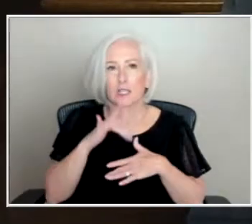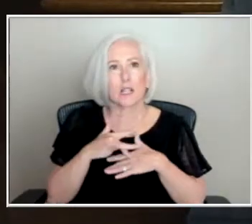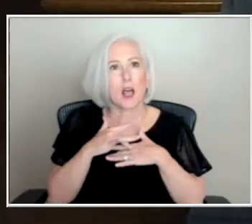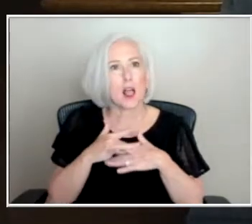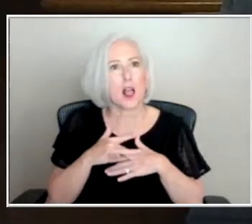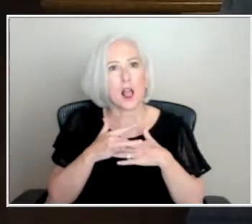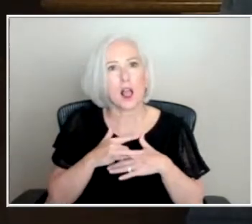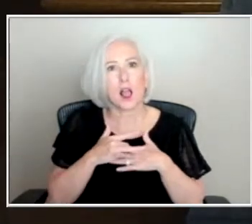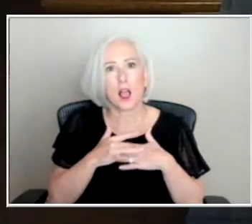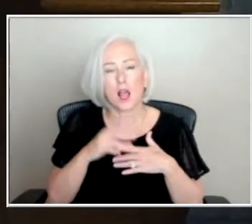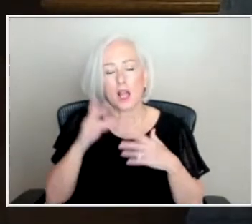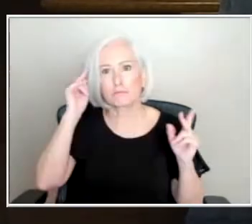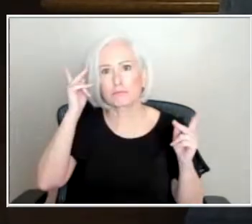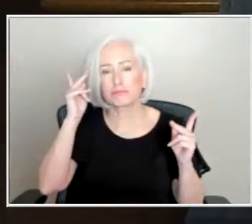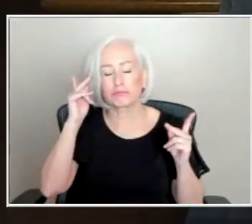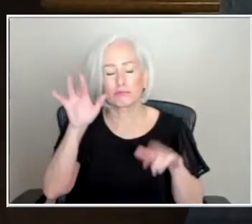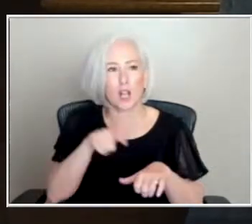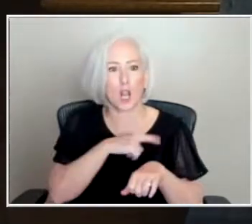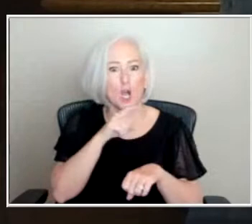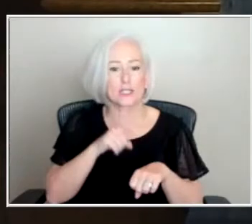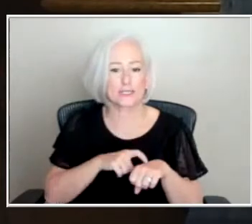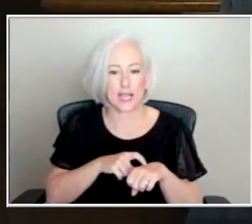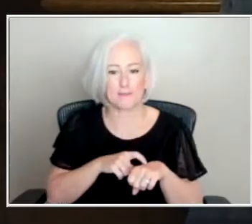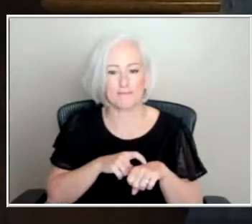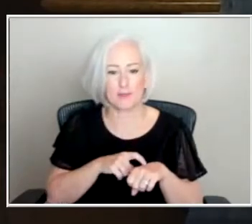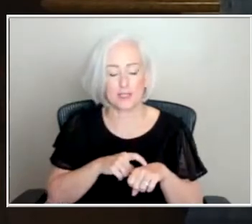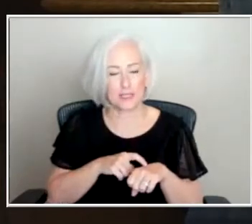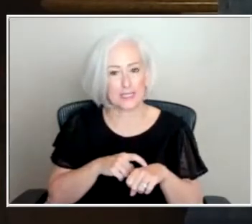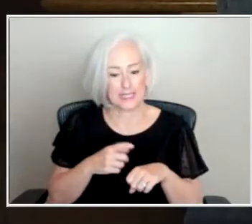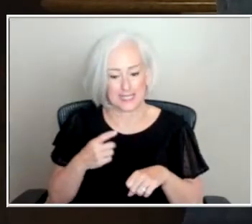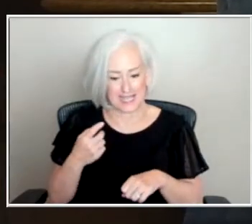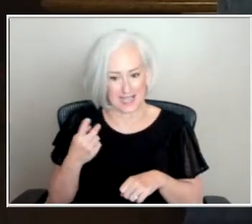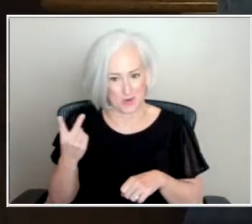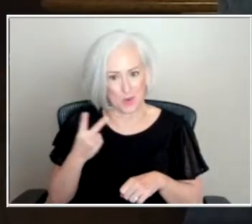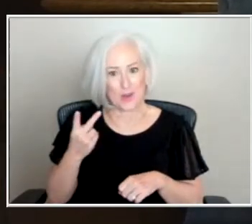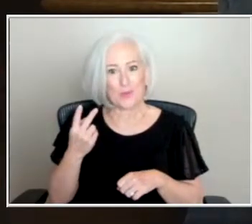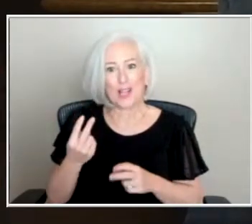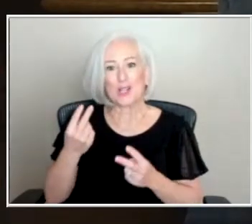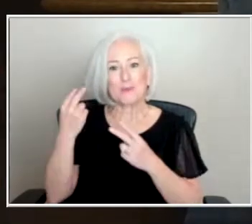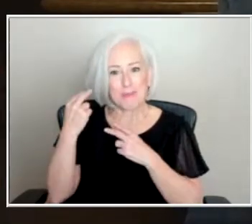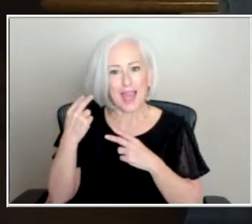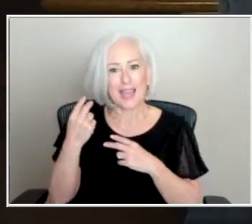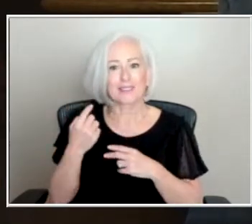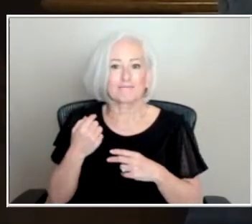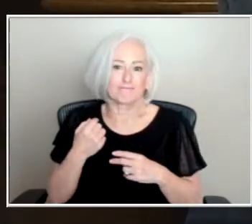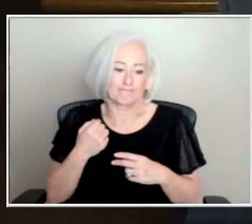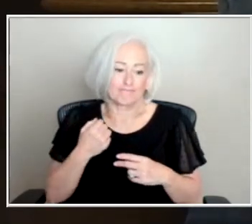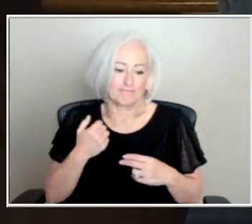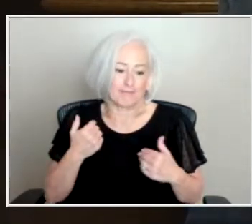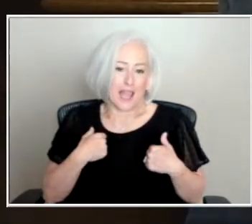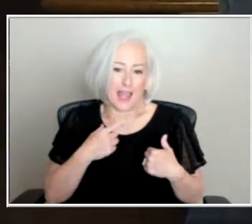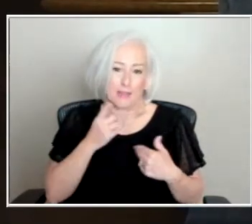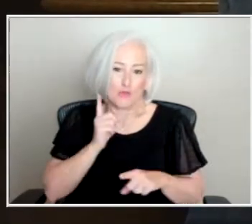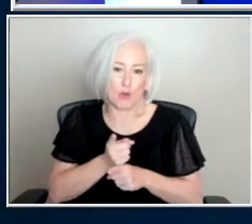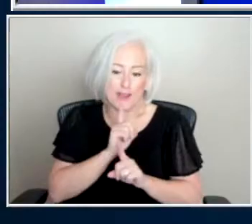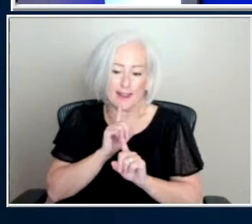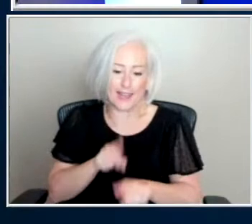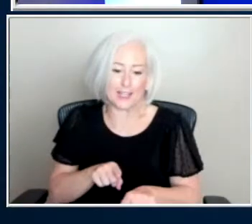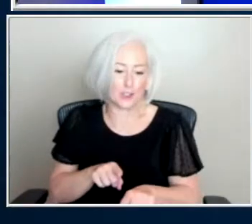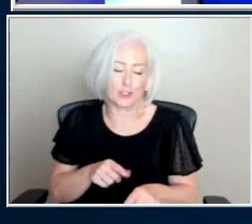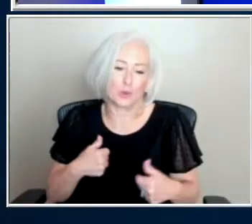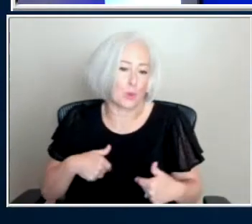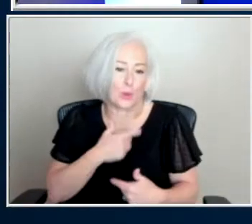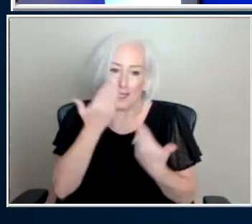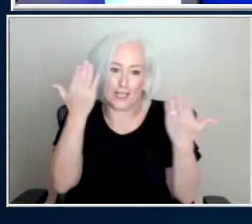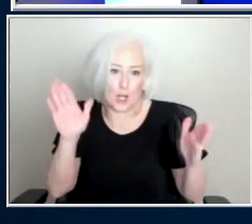time. In retrospect, we both agree that I gave her the right answer, that we just didn't know. Right, and that is cancer.